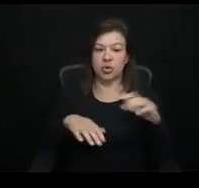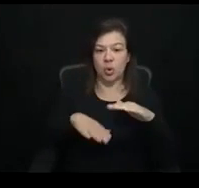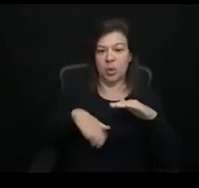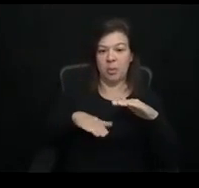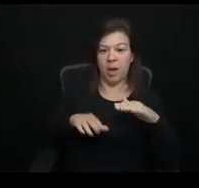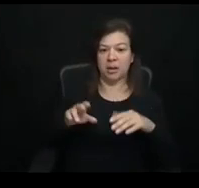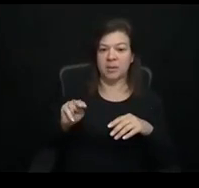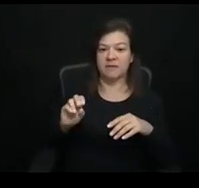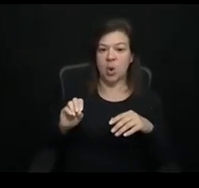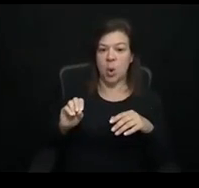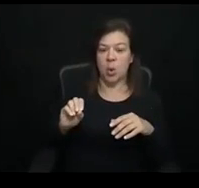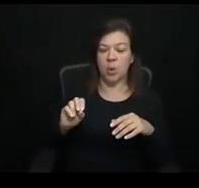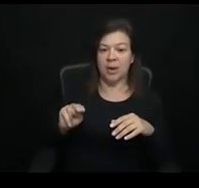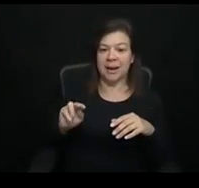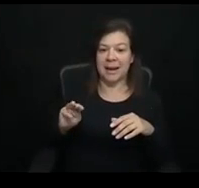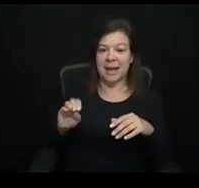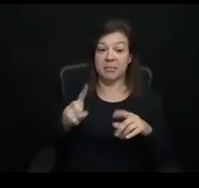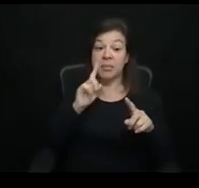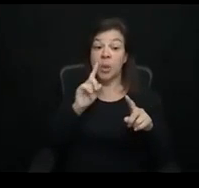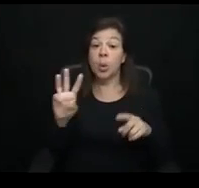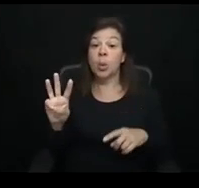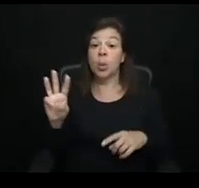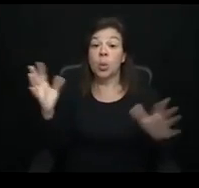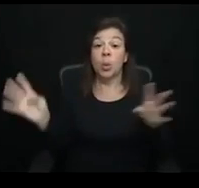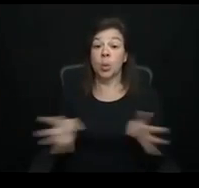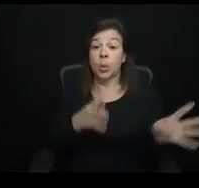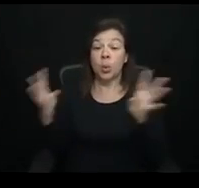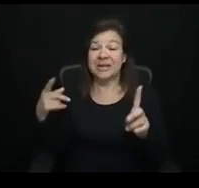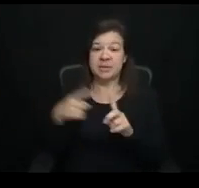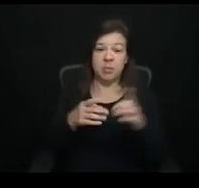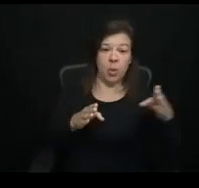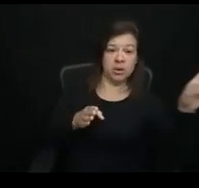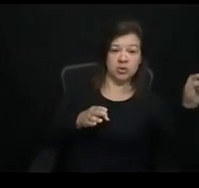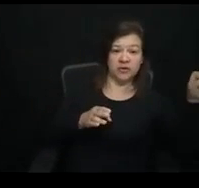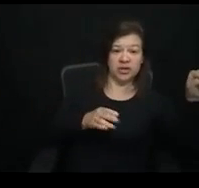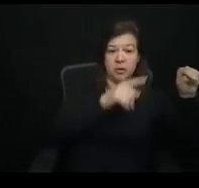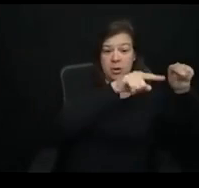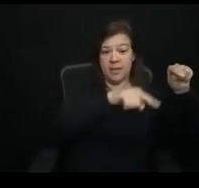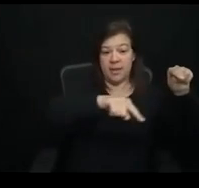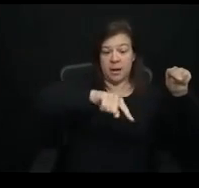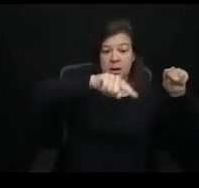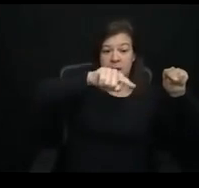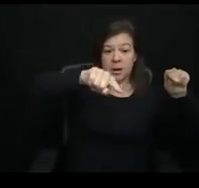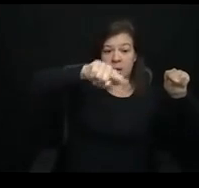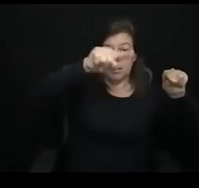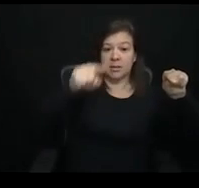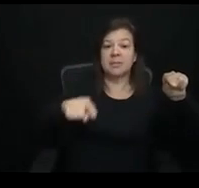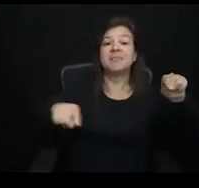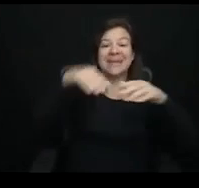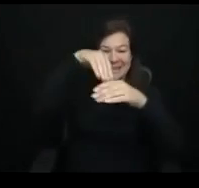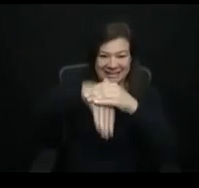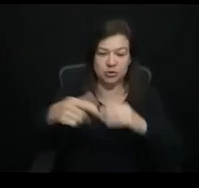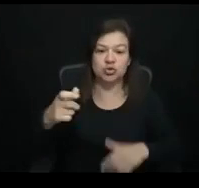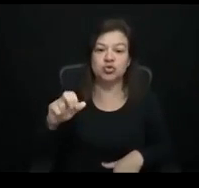here. The fire continues to back down into No Name and into Grizzly from both directions.